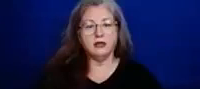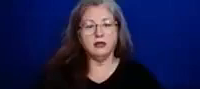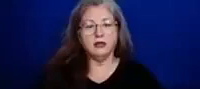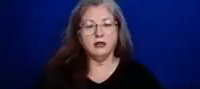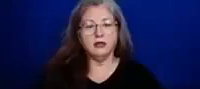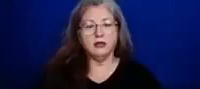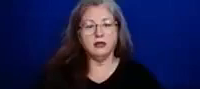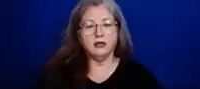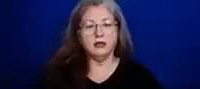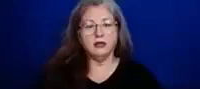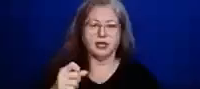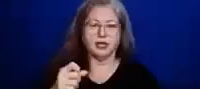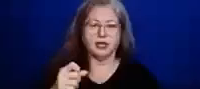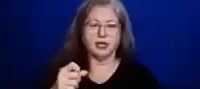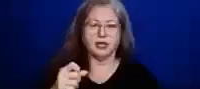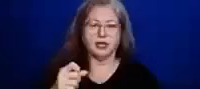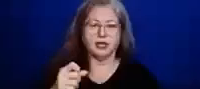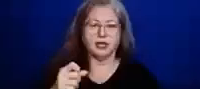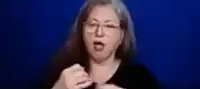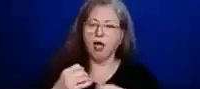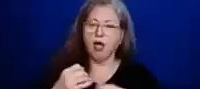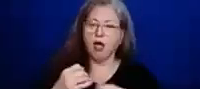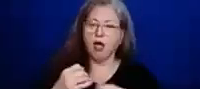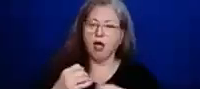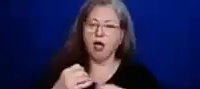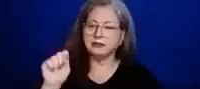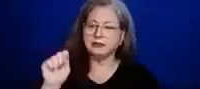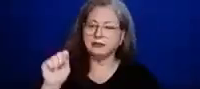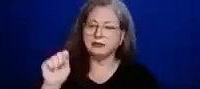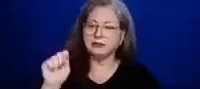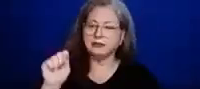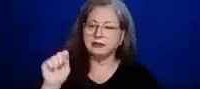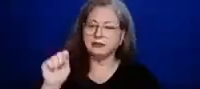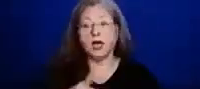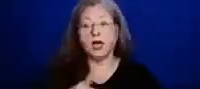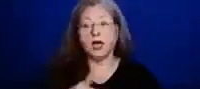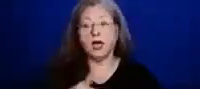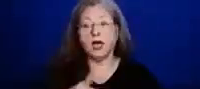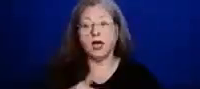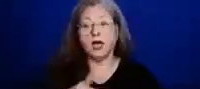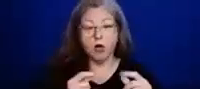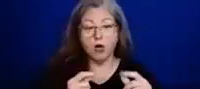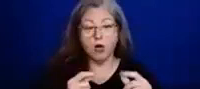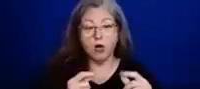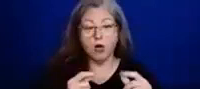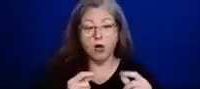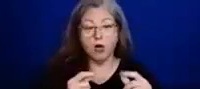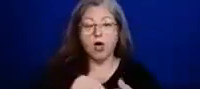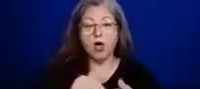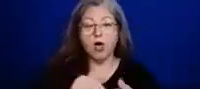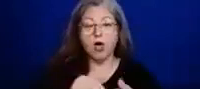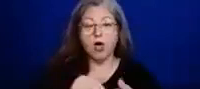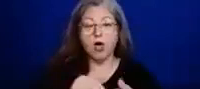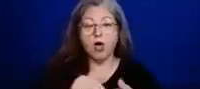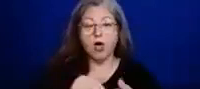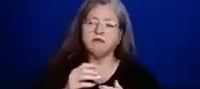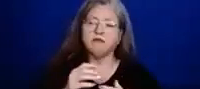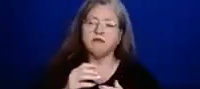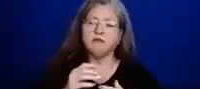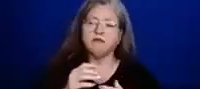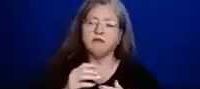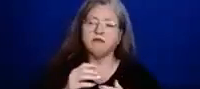feminism y arte. So the goal is that we, the old ones that have all these